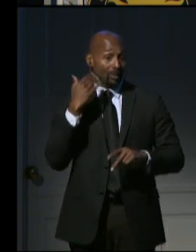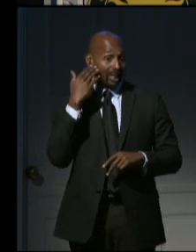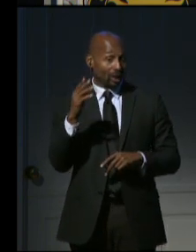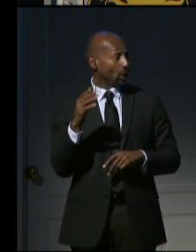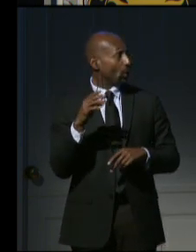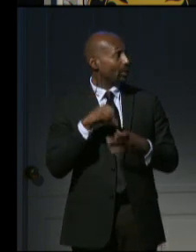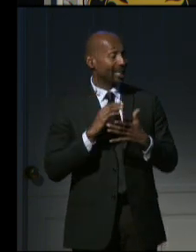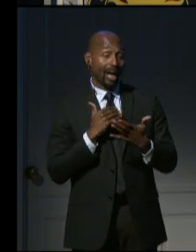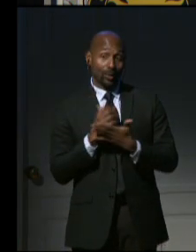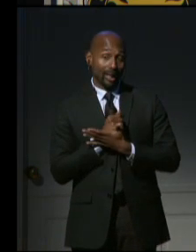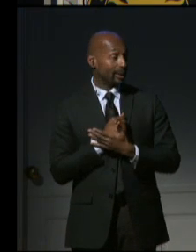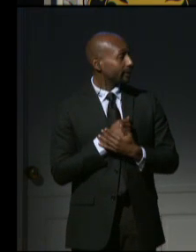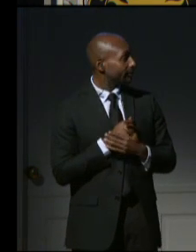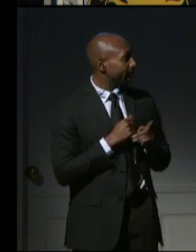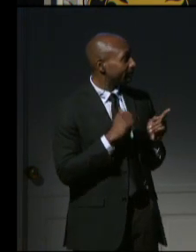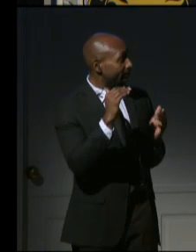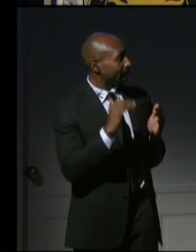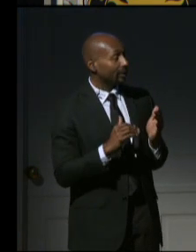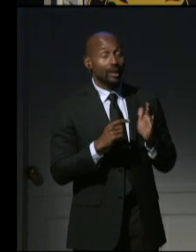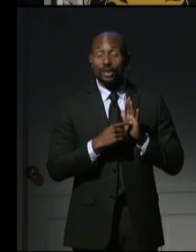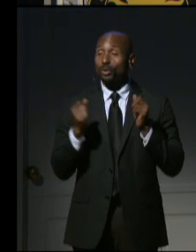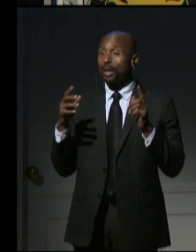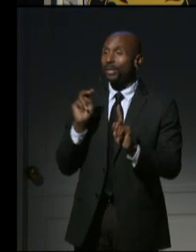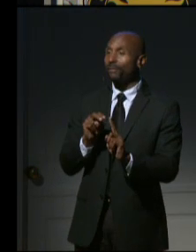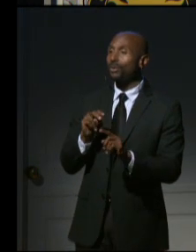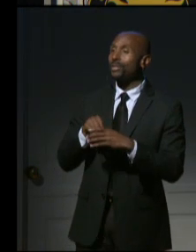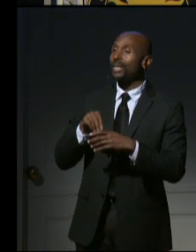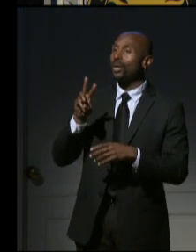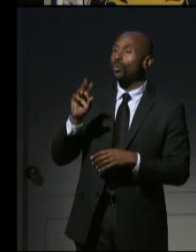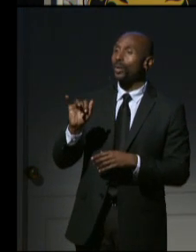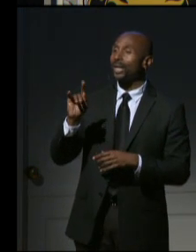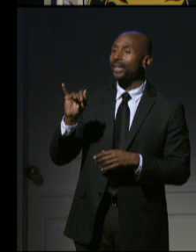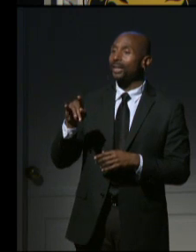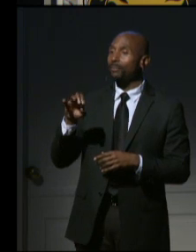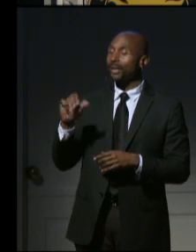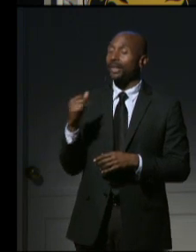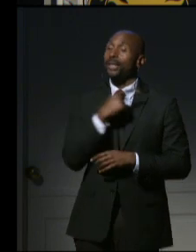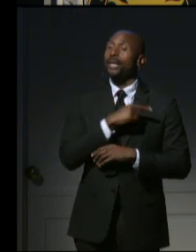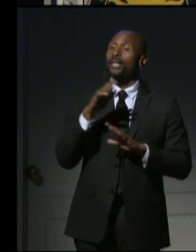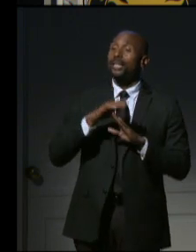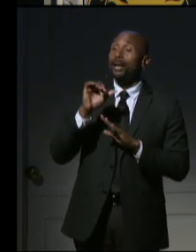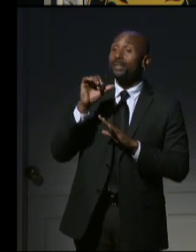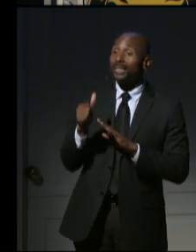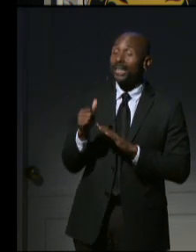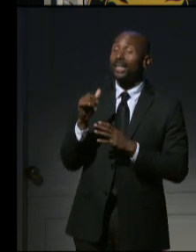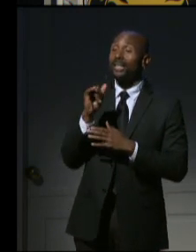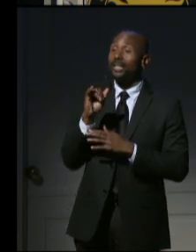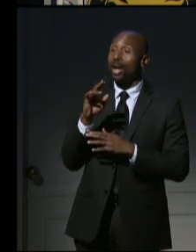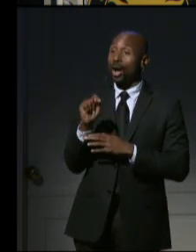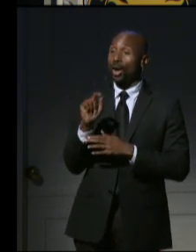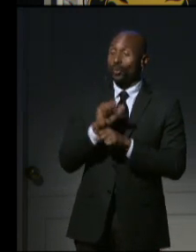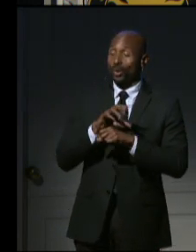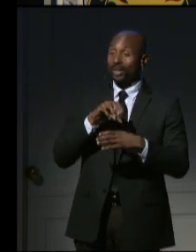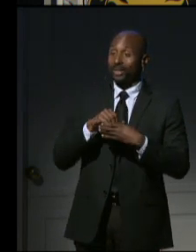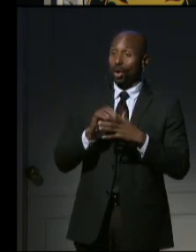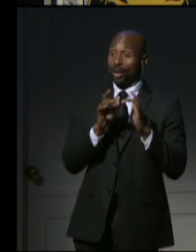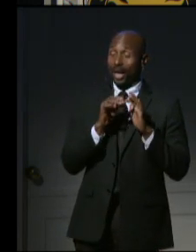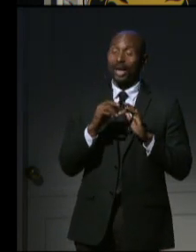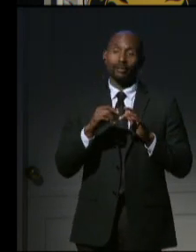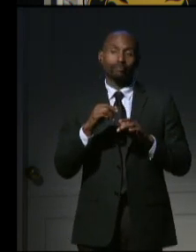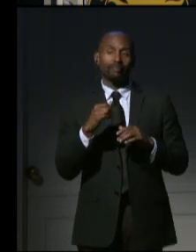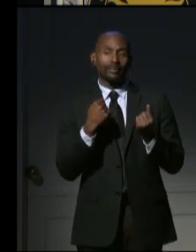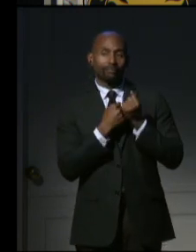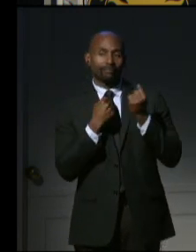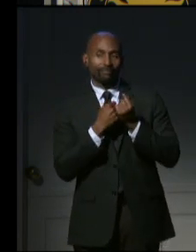So it's Wikipedia. So that's, and then also the top 10 artworks in our collection online, those are our fan favorites. The top 10 in